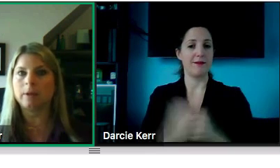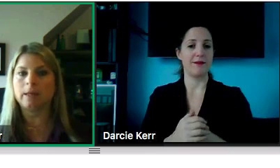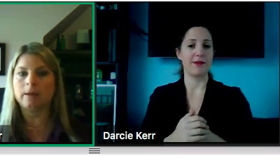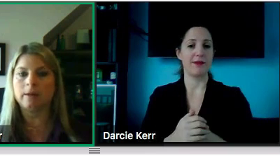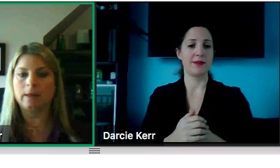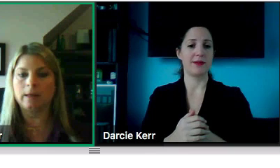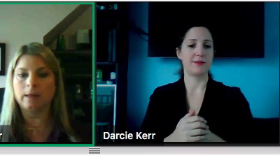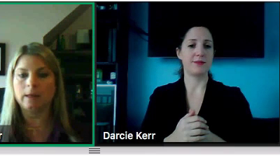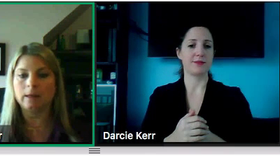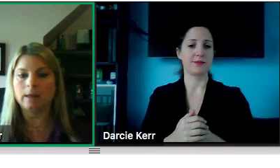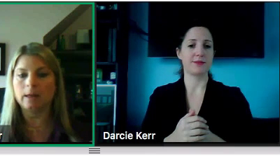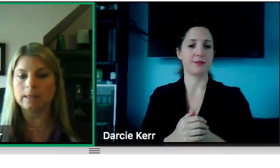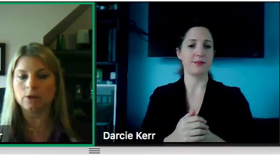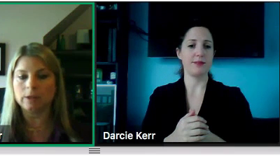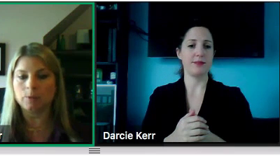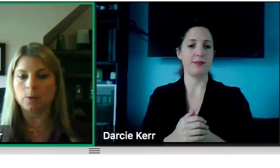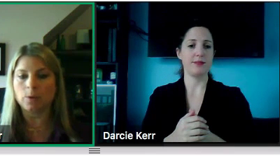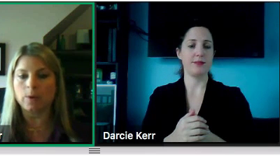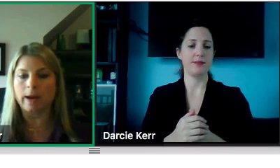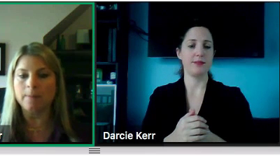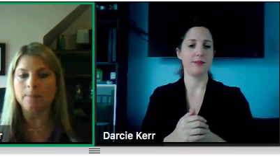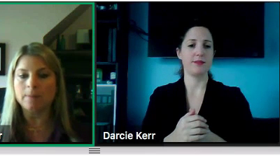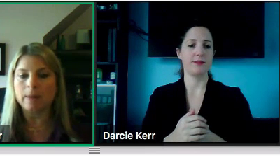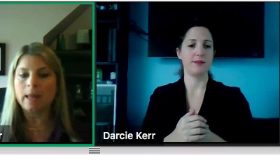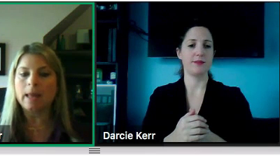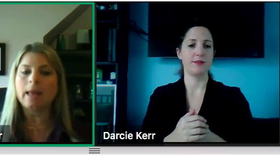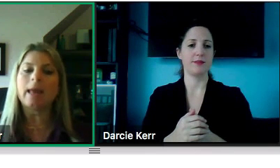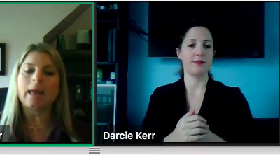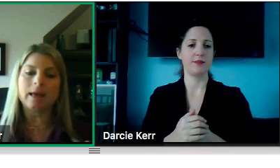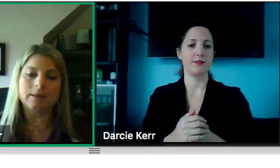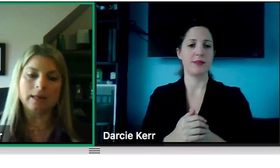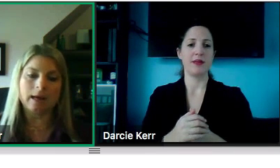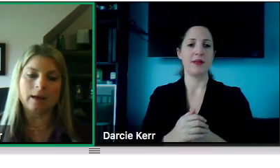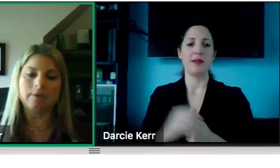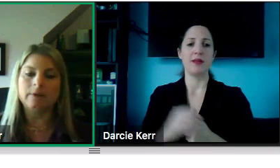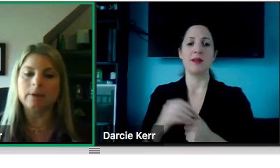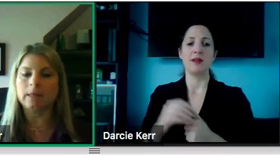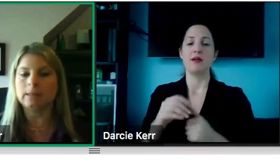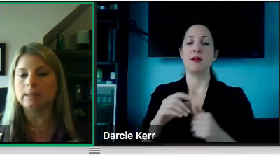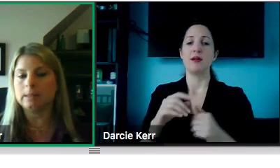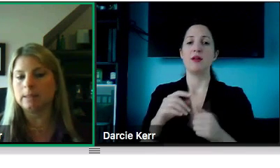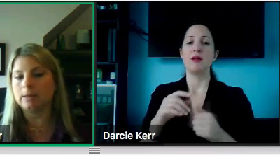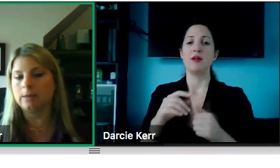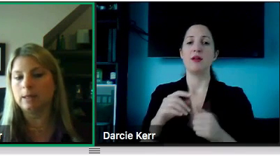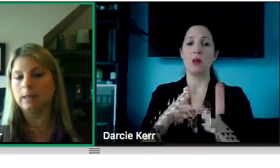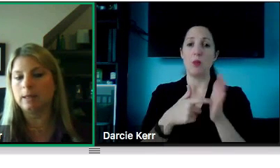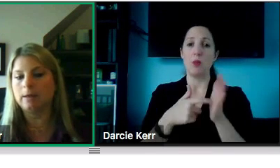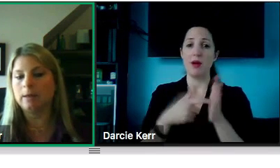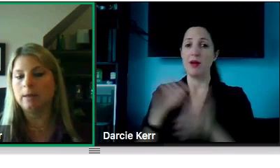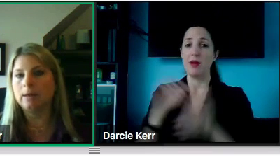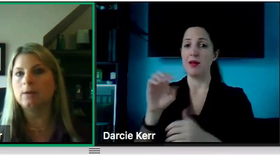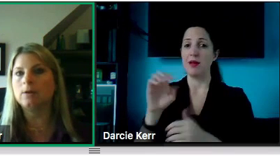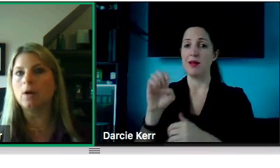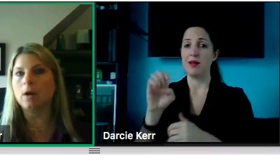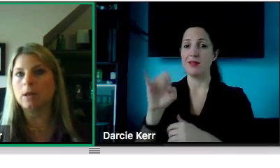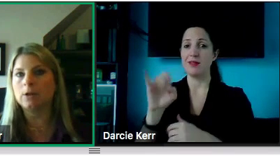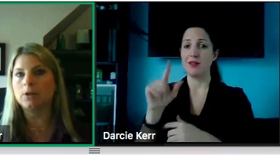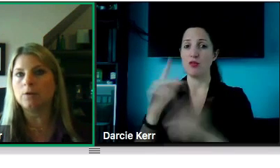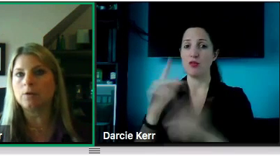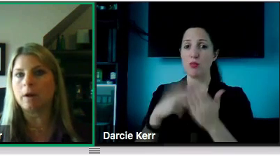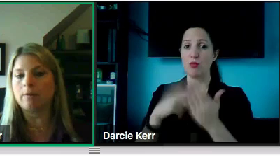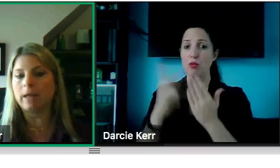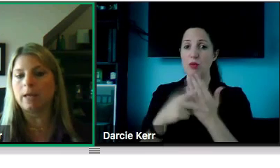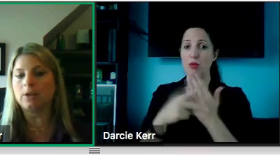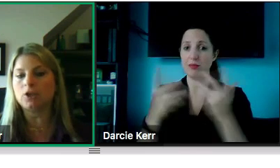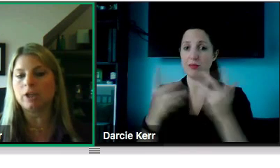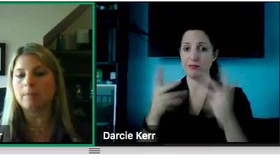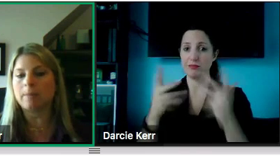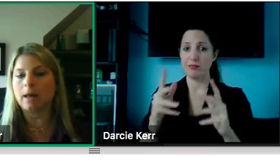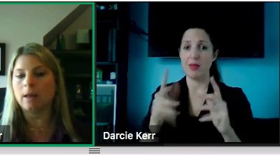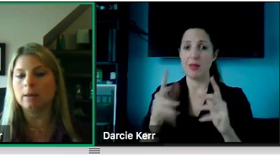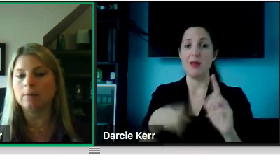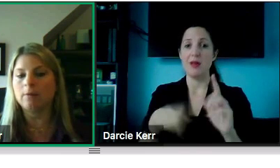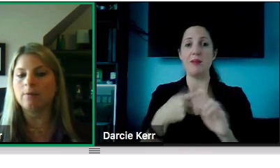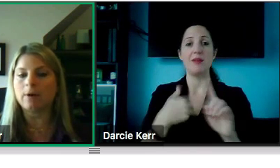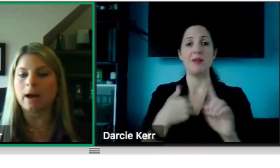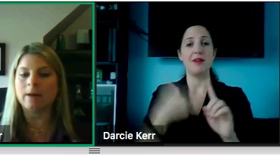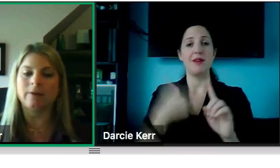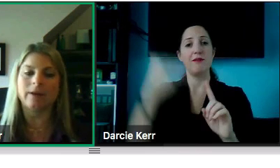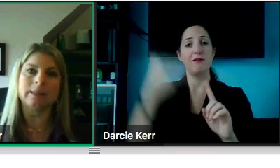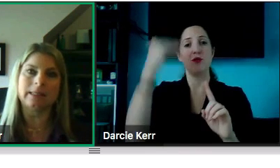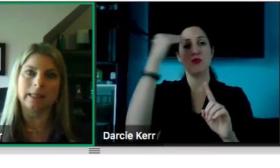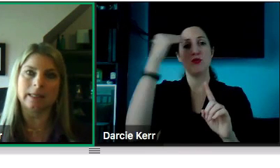applicants have completed the Essentials program and have the necessary knowledge of